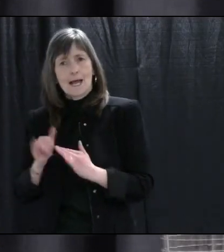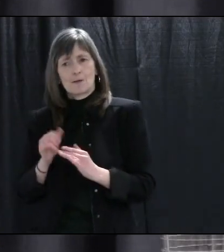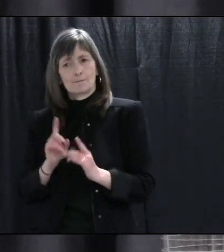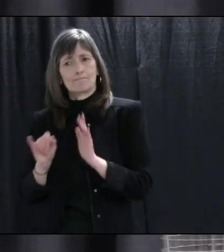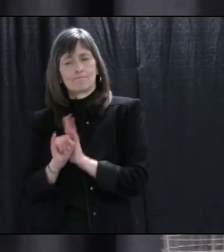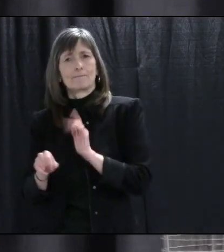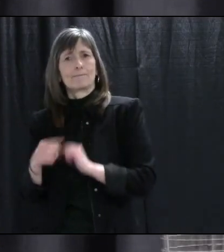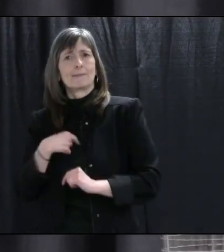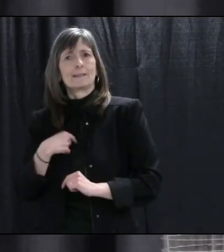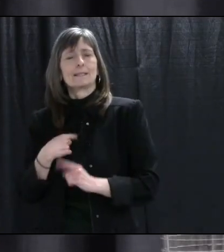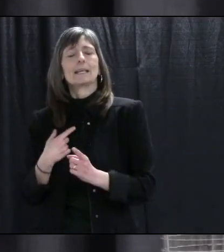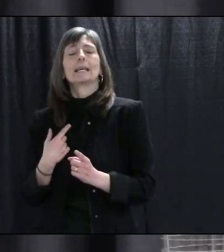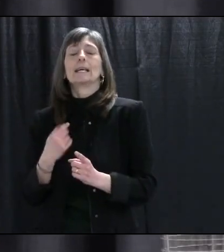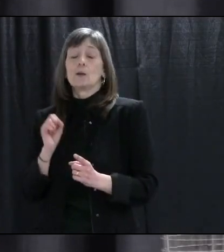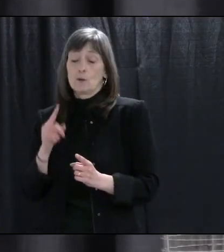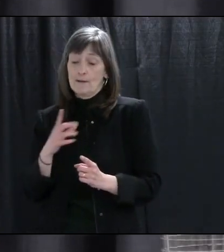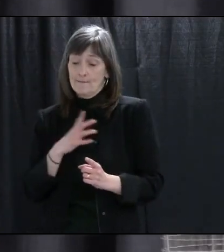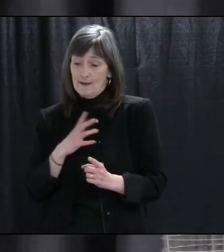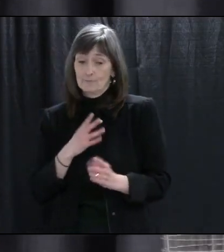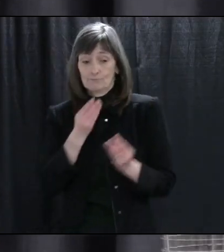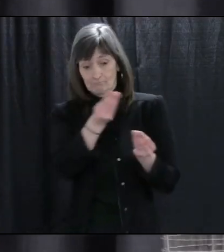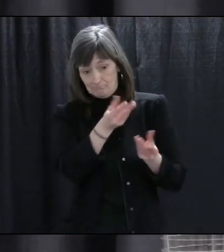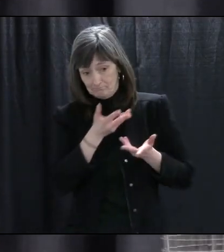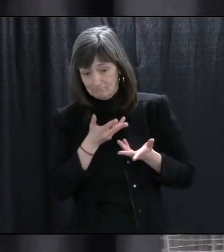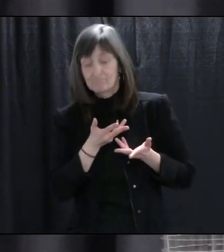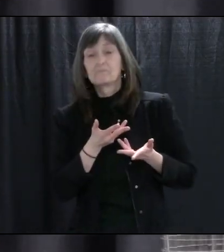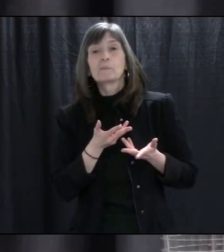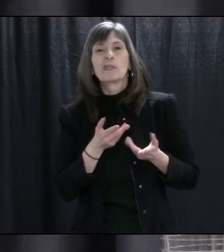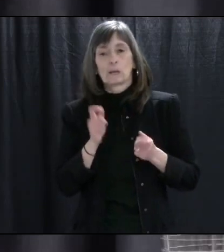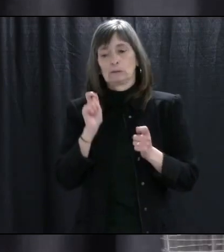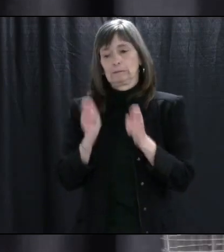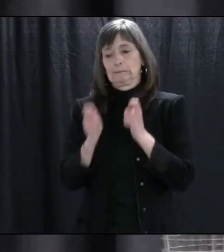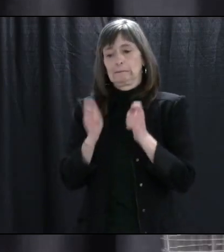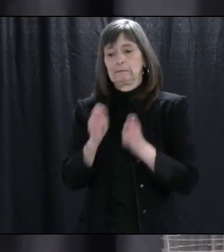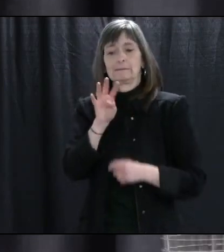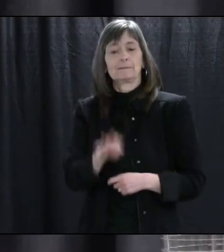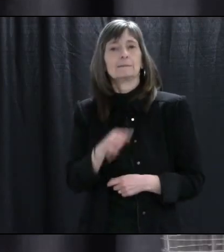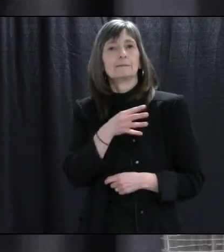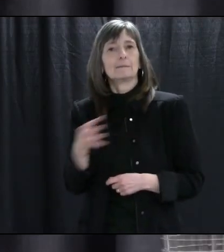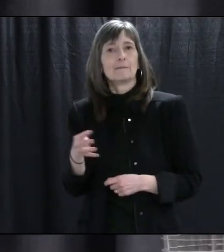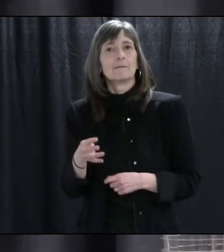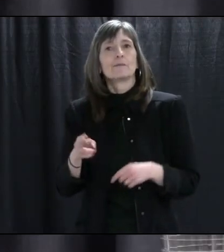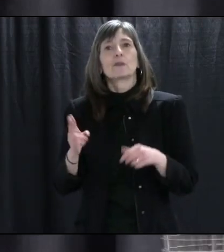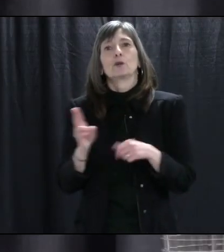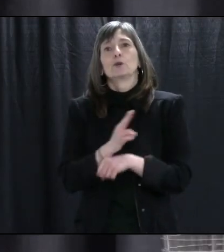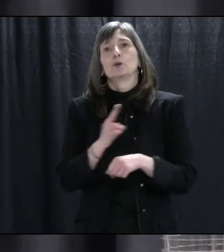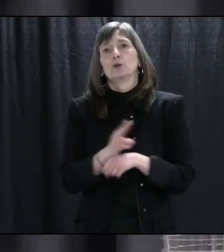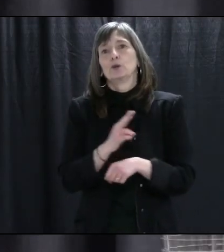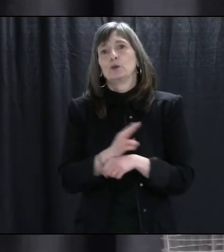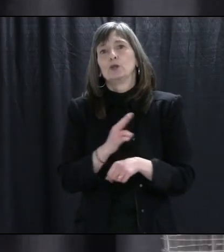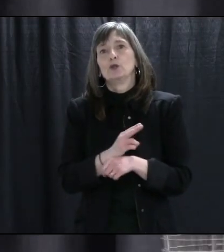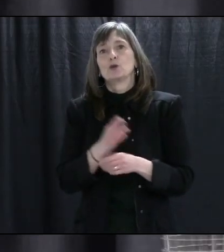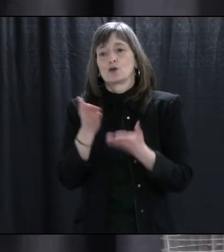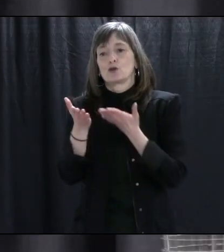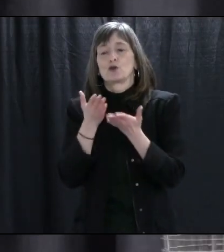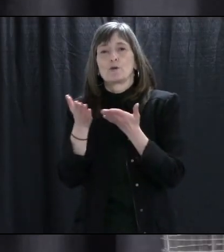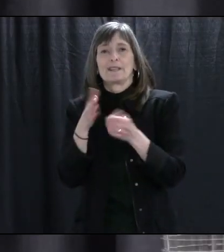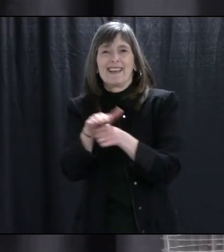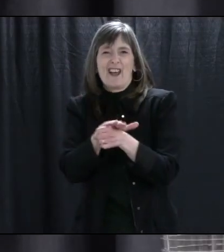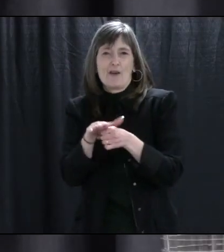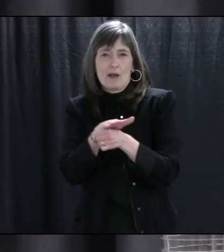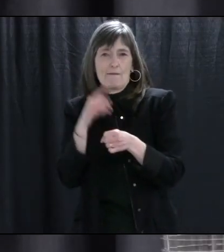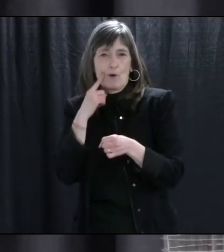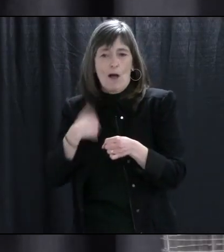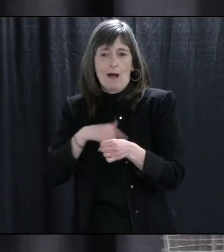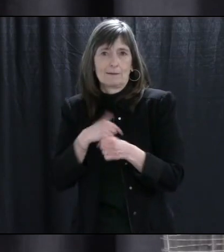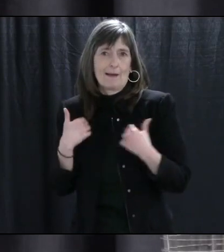is the table will be presented in a different way. And we're going to try using what are called primary healthcare service areas. These are